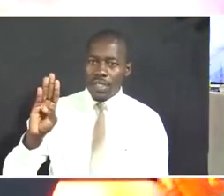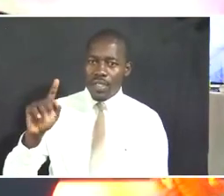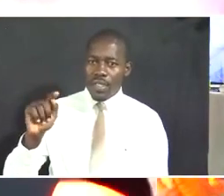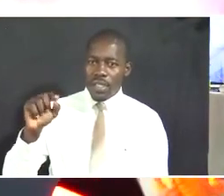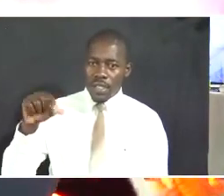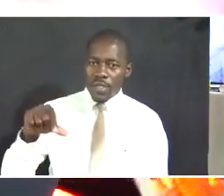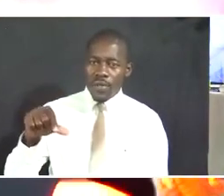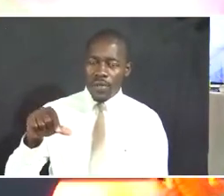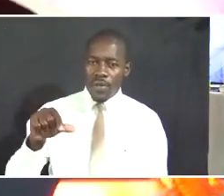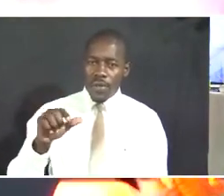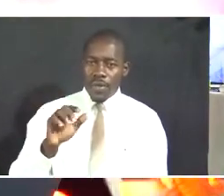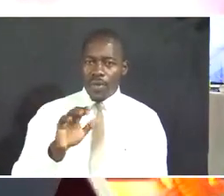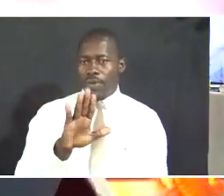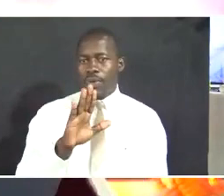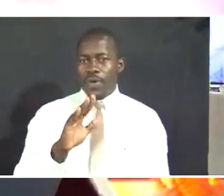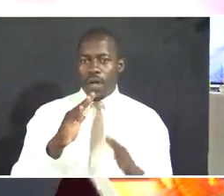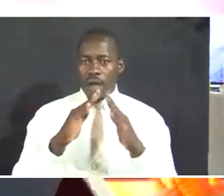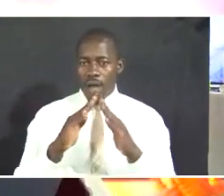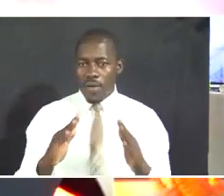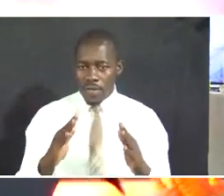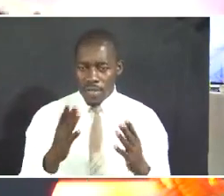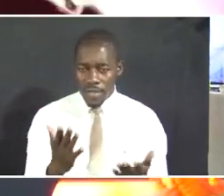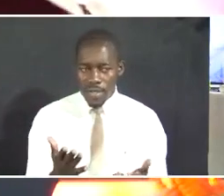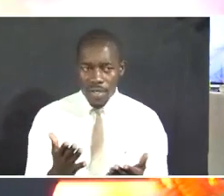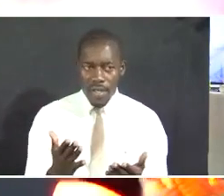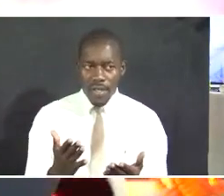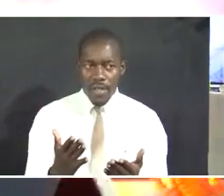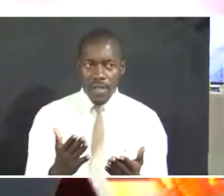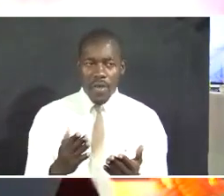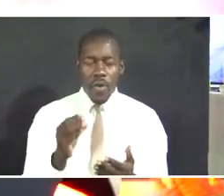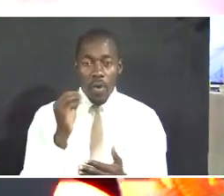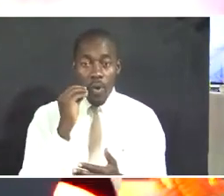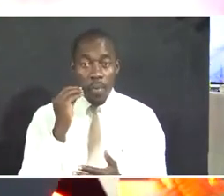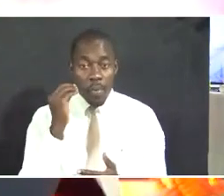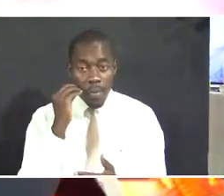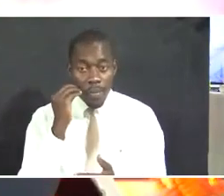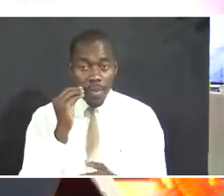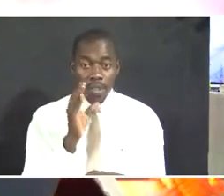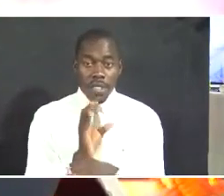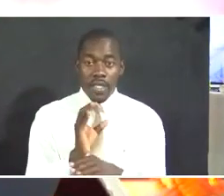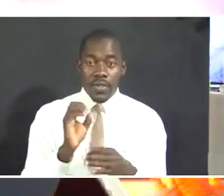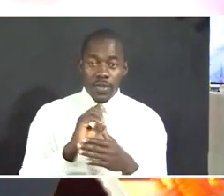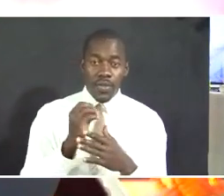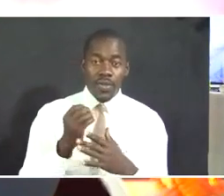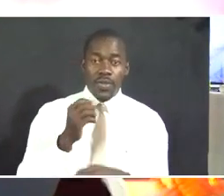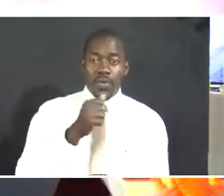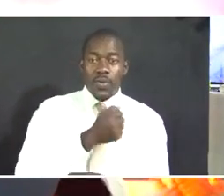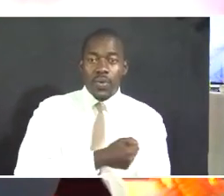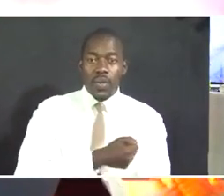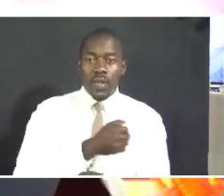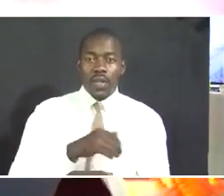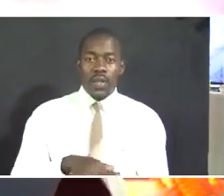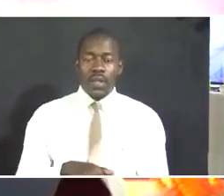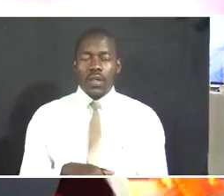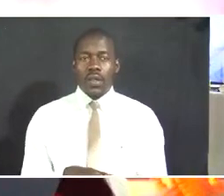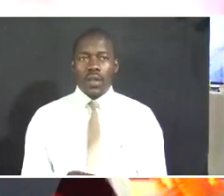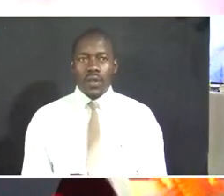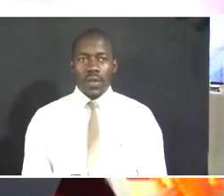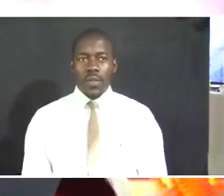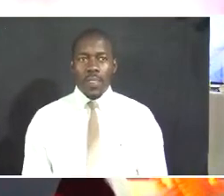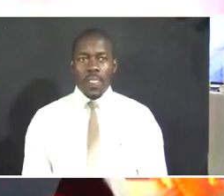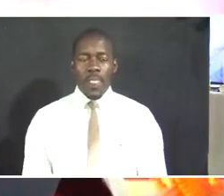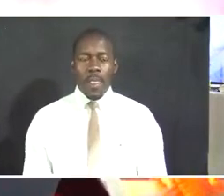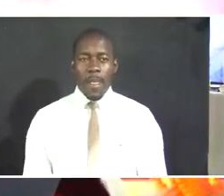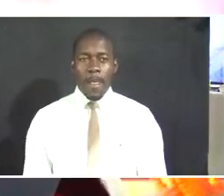have put your child, either at home, either in church, or even in school. I know it's a matter sometimes that's beyond